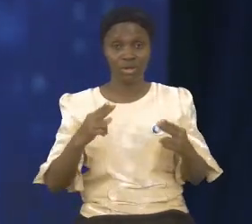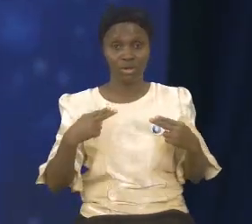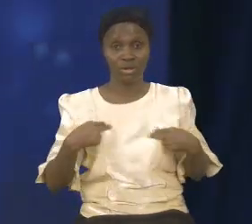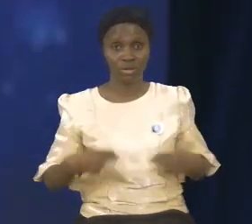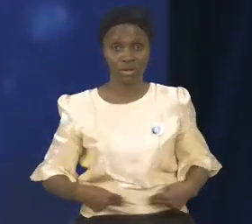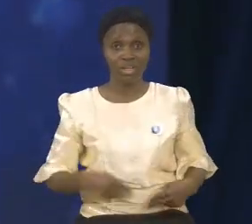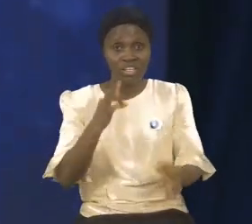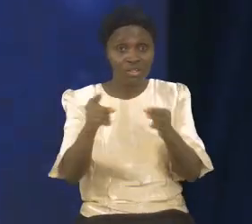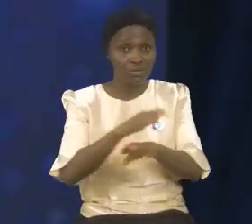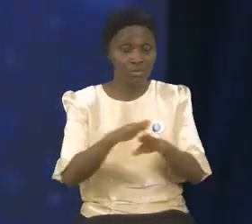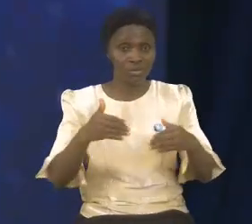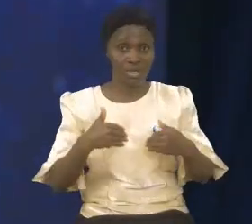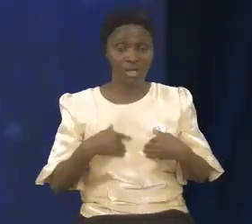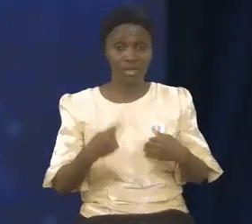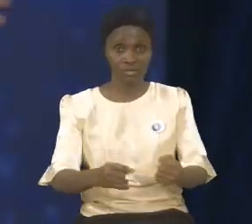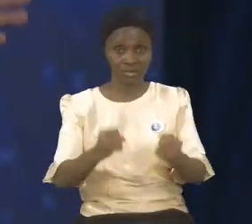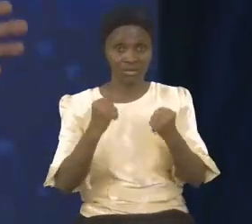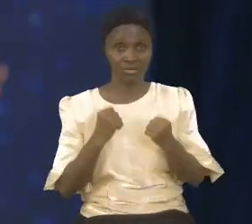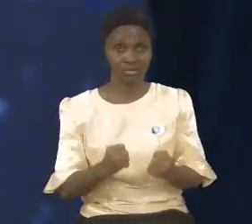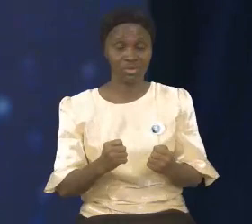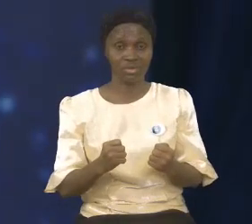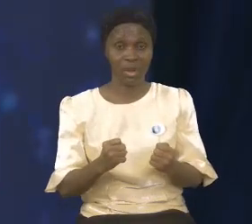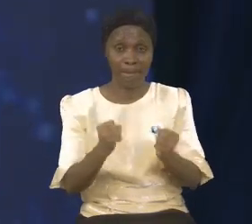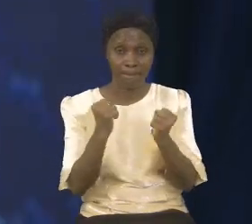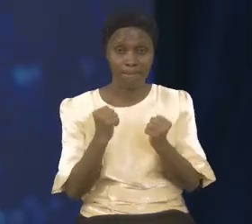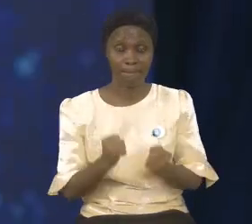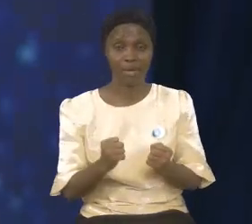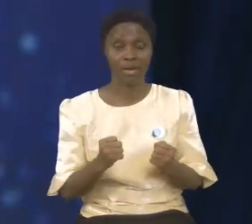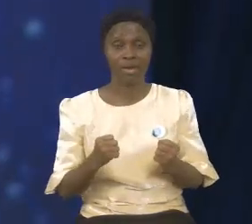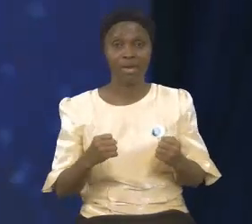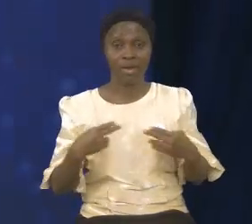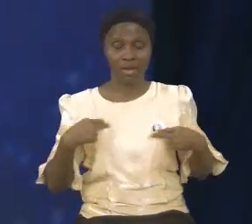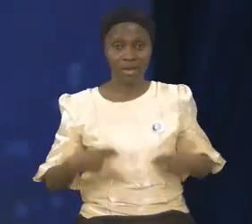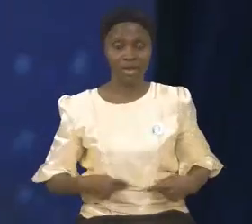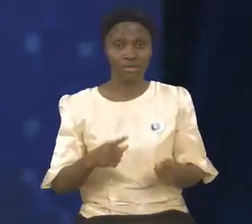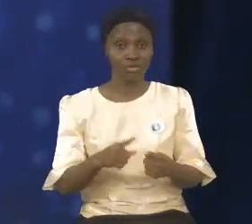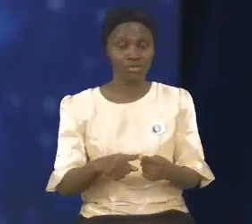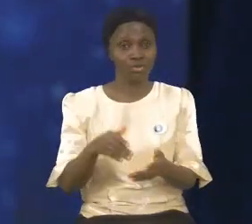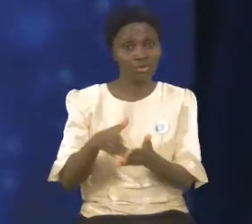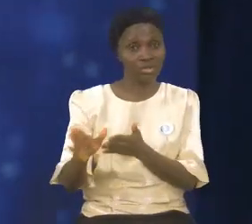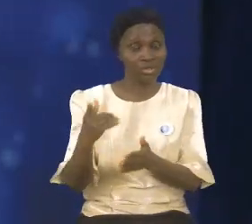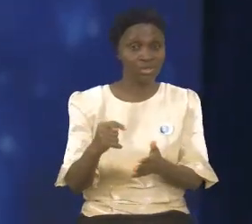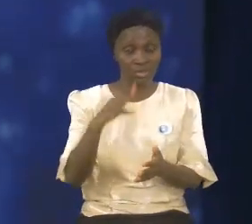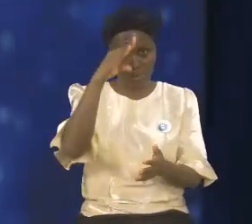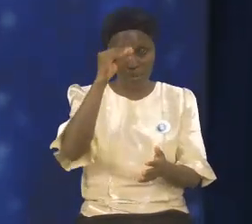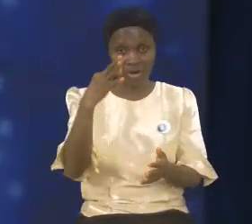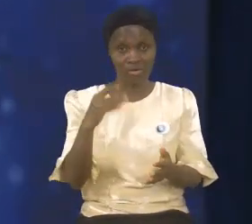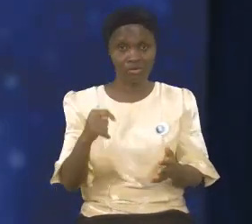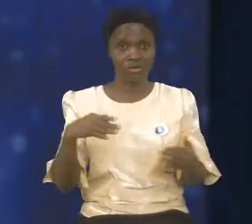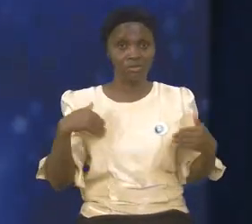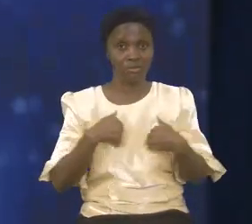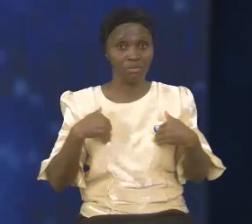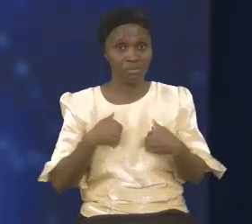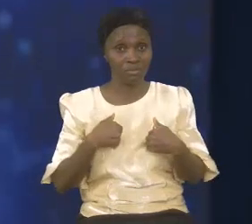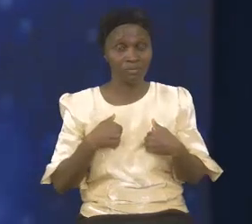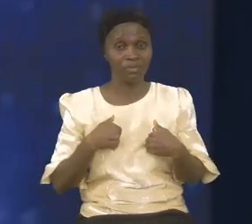stamina to buy and to take and to reject the mark of the beast, how are you going to sell? How are you going to work? How are you